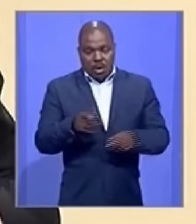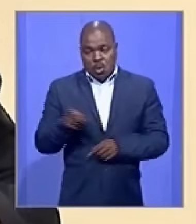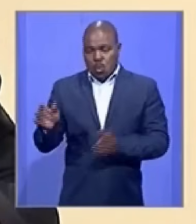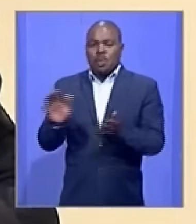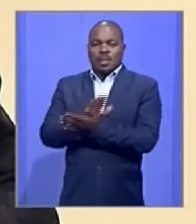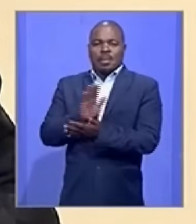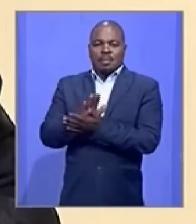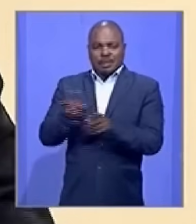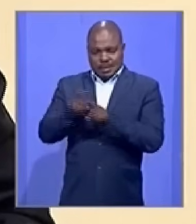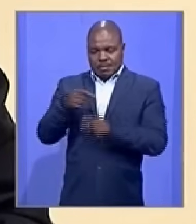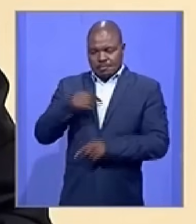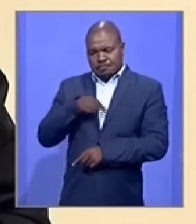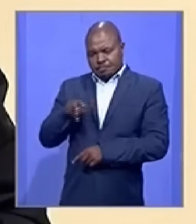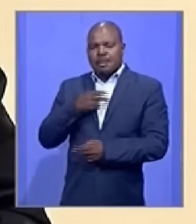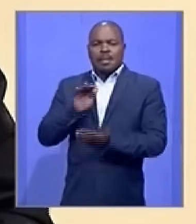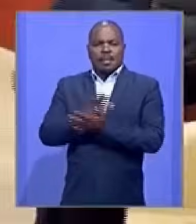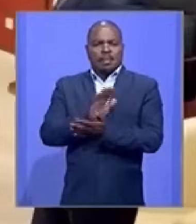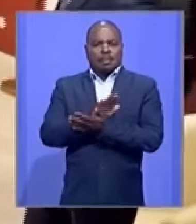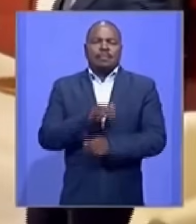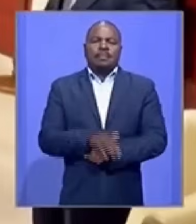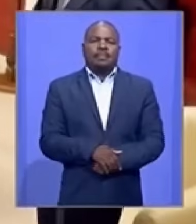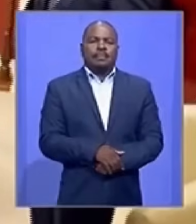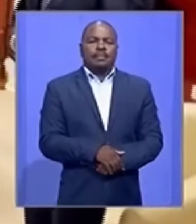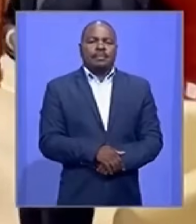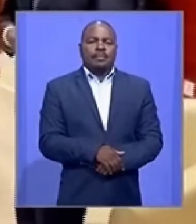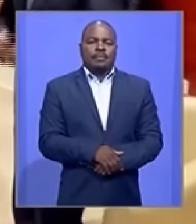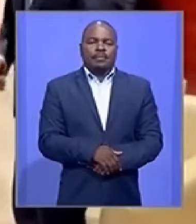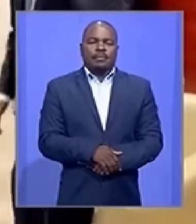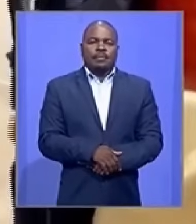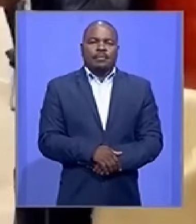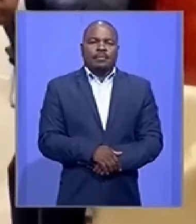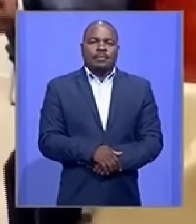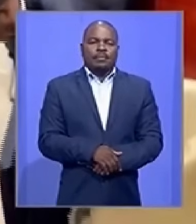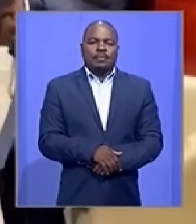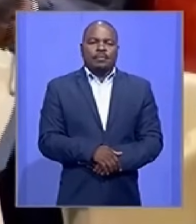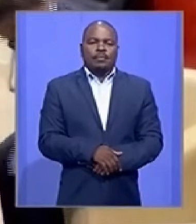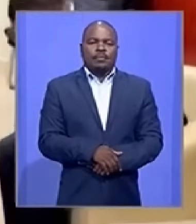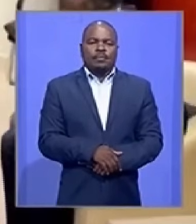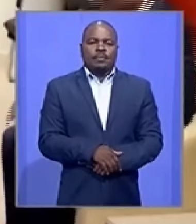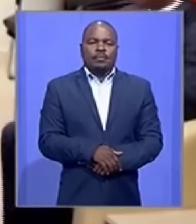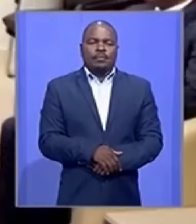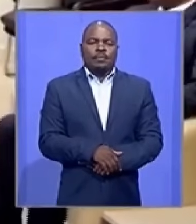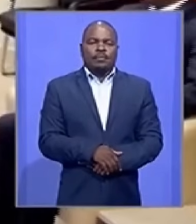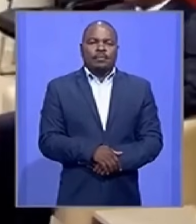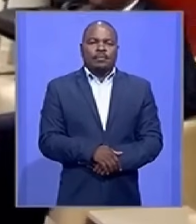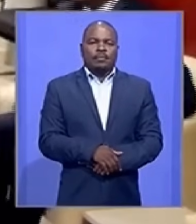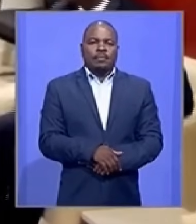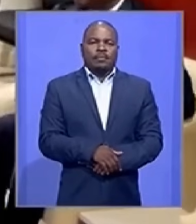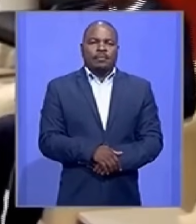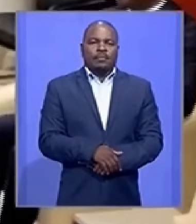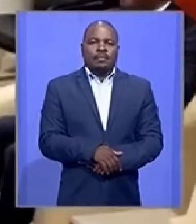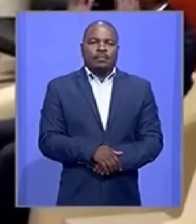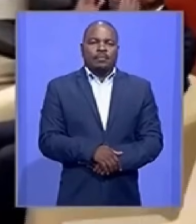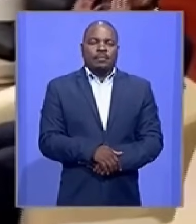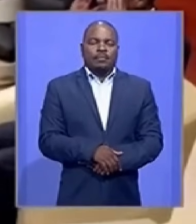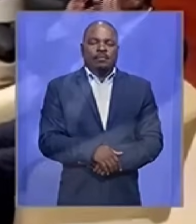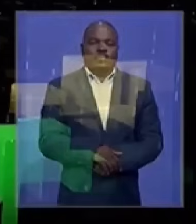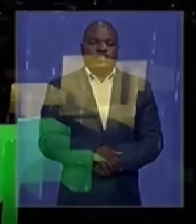that, so I was very happy with that kind of outcome. Sophie Mkwena, SABC News, Rwanda.